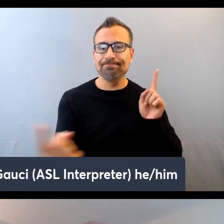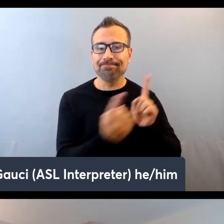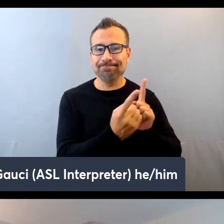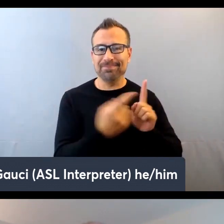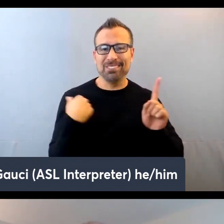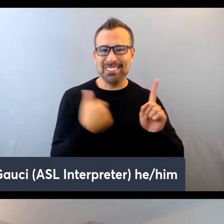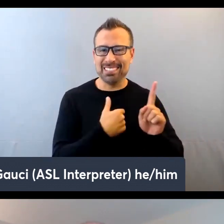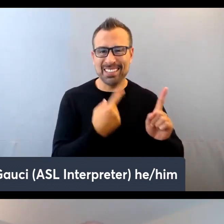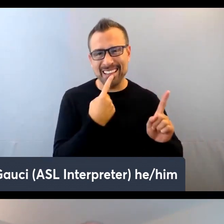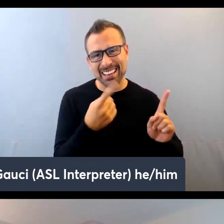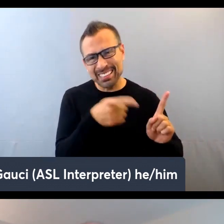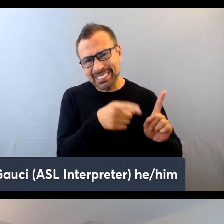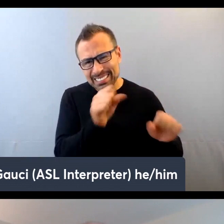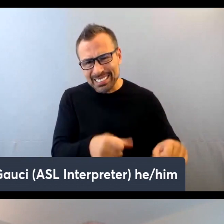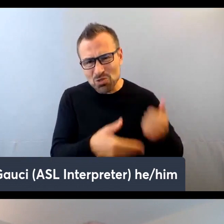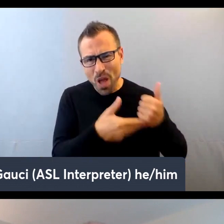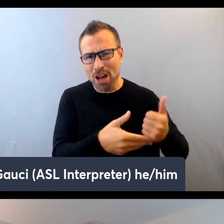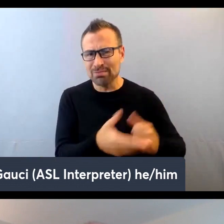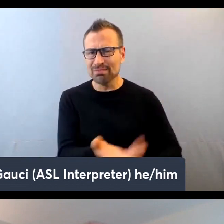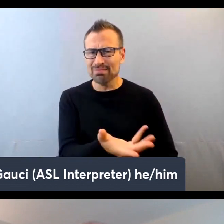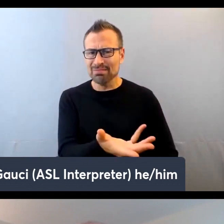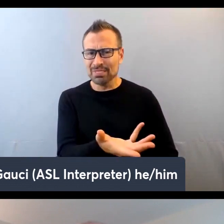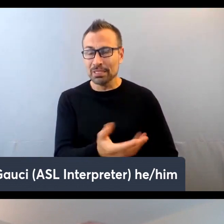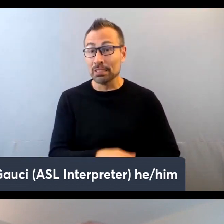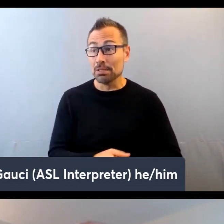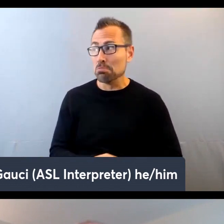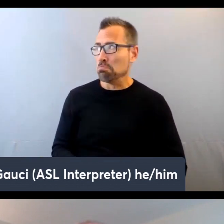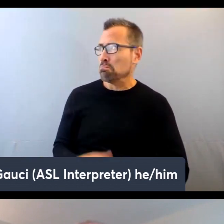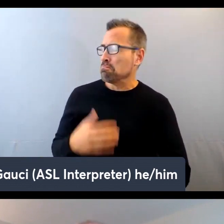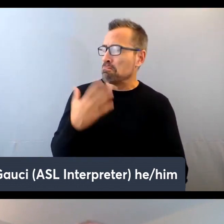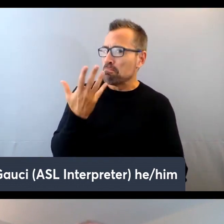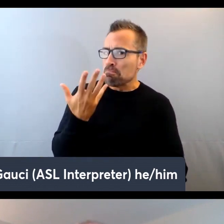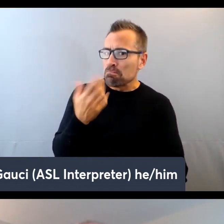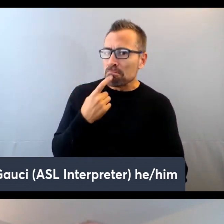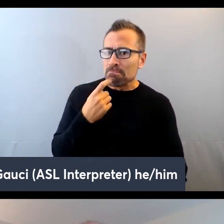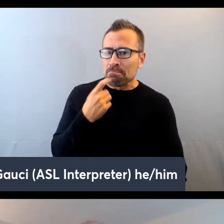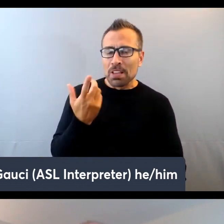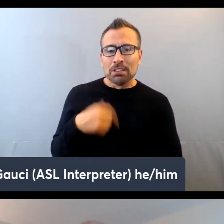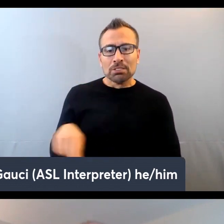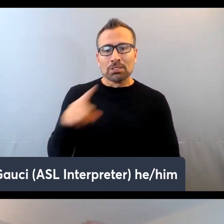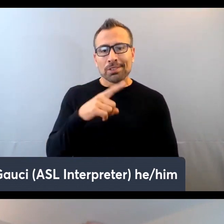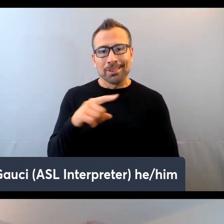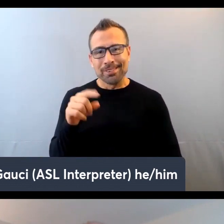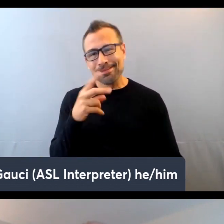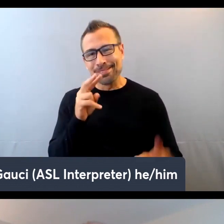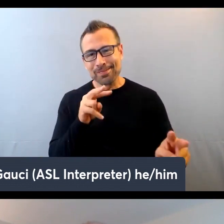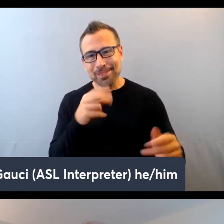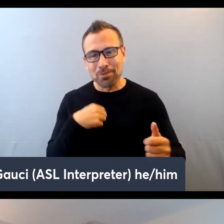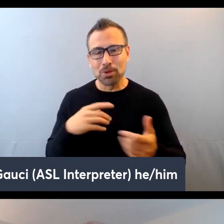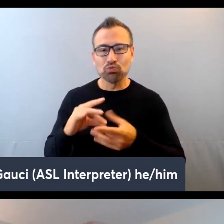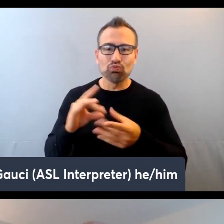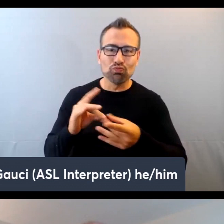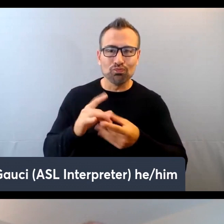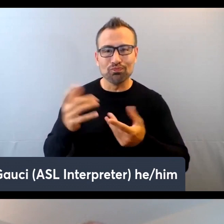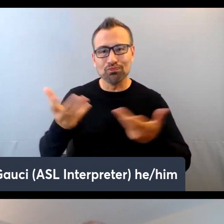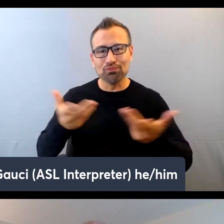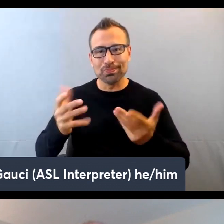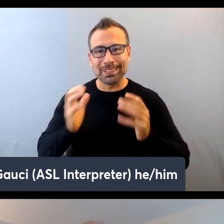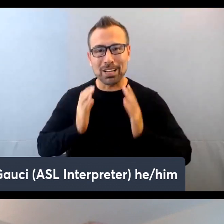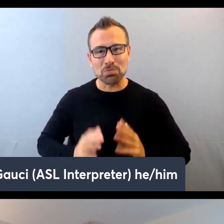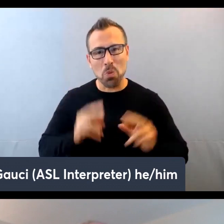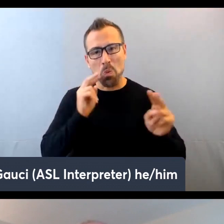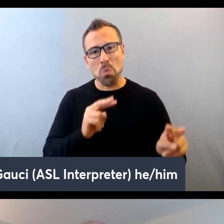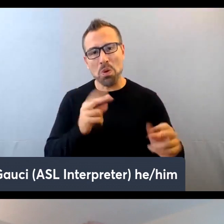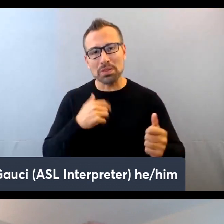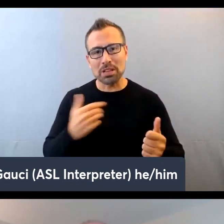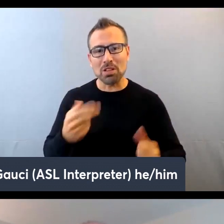you do anything about that? Can you help us out? And so we talked to a lot of customers. We looked at the hardware and we said,